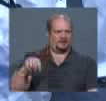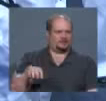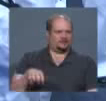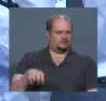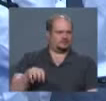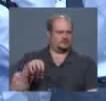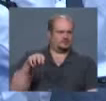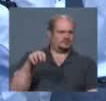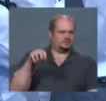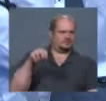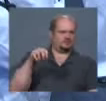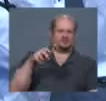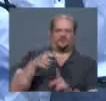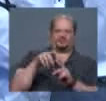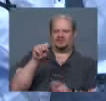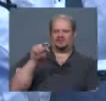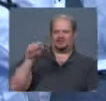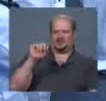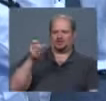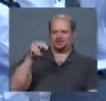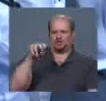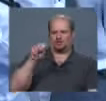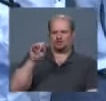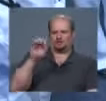Master Chief Reynolds from St. John's, Florida.